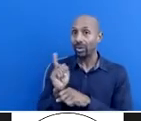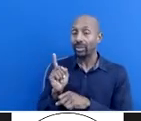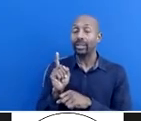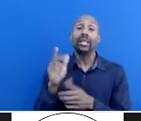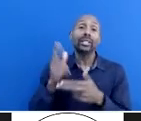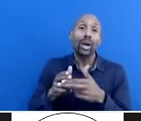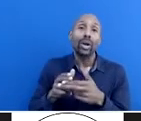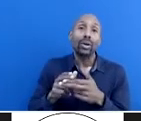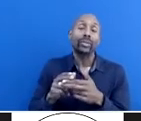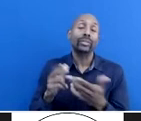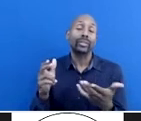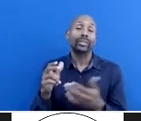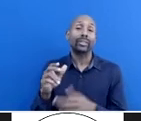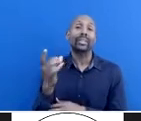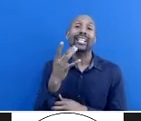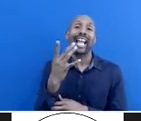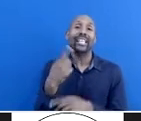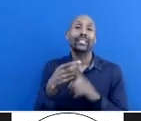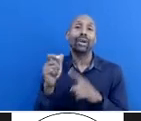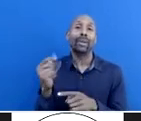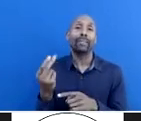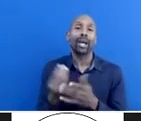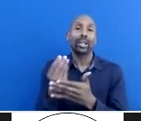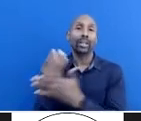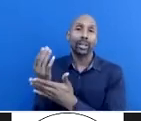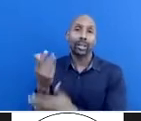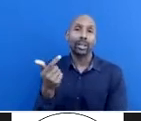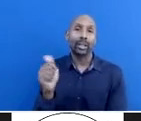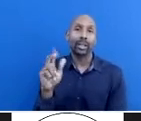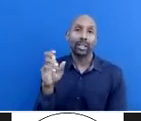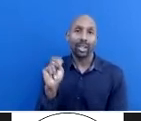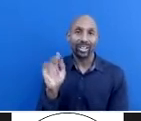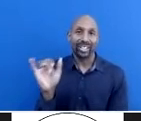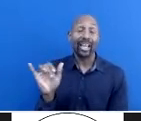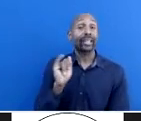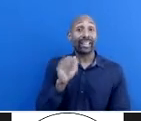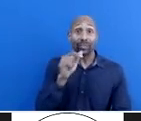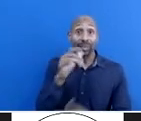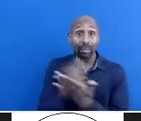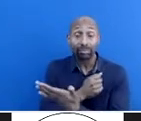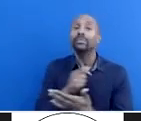Lights from the Garden is